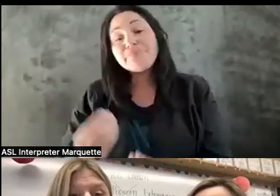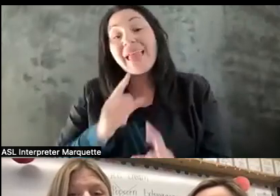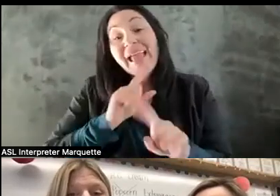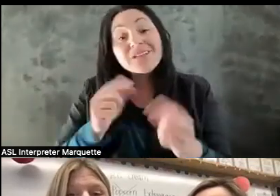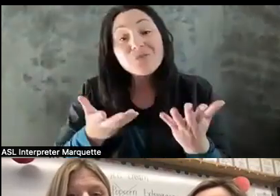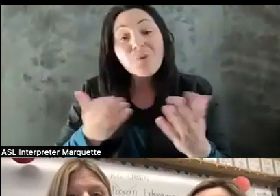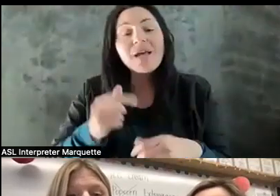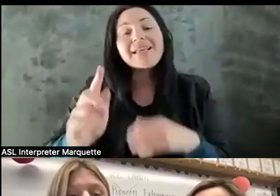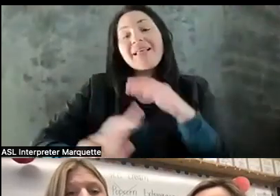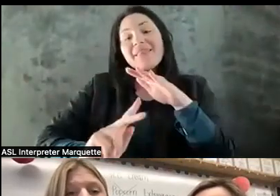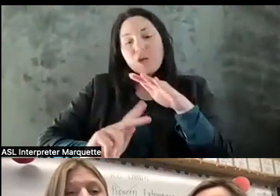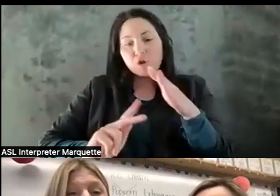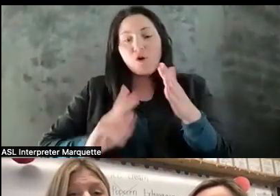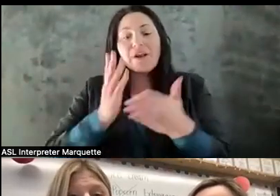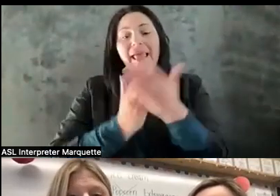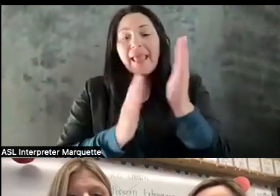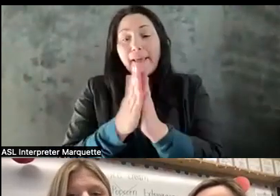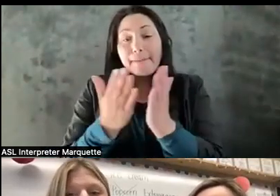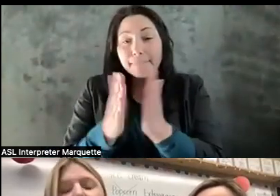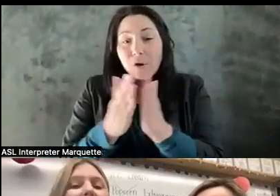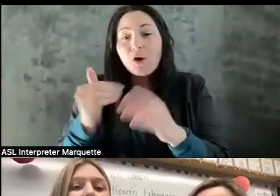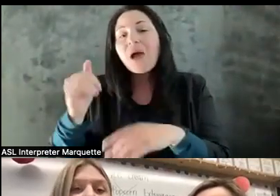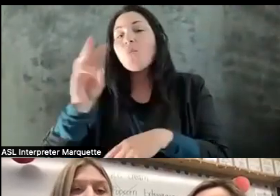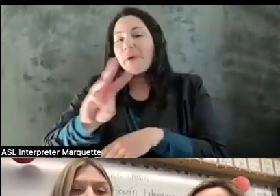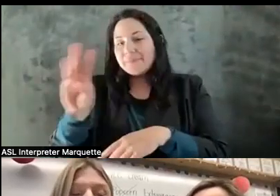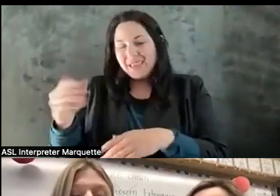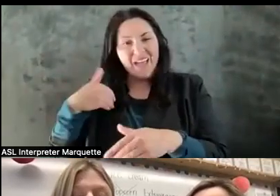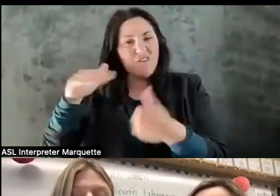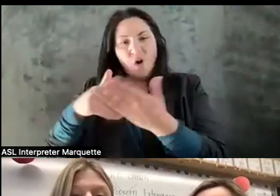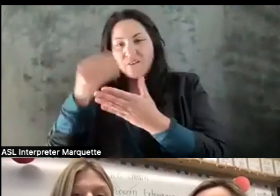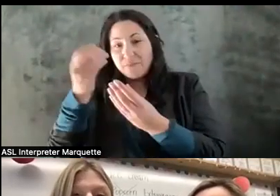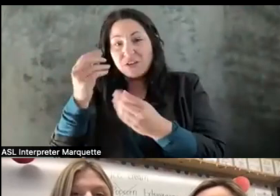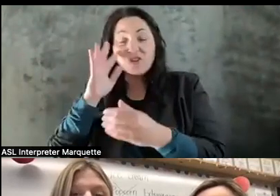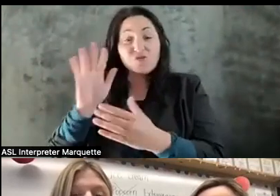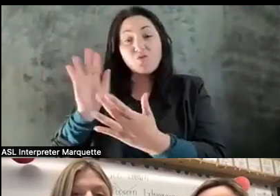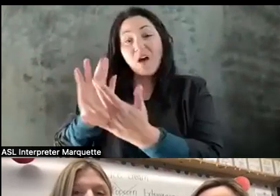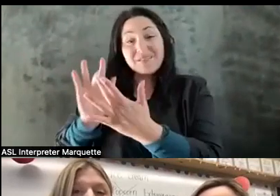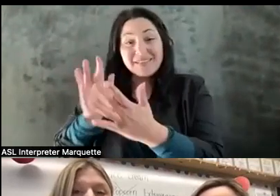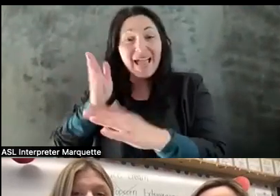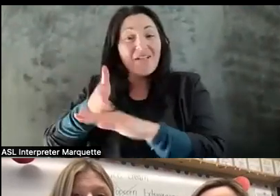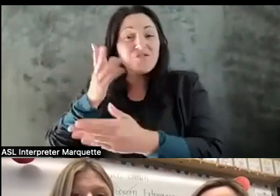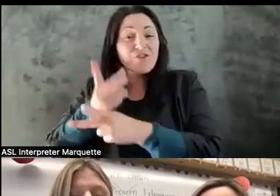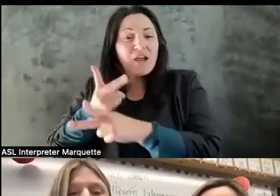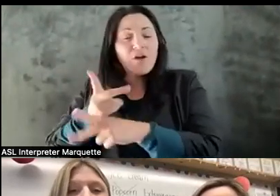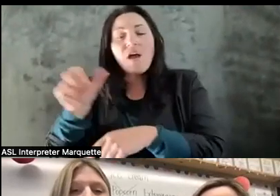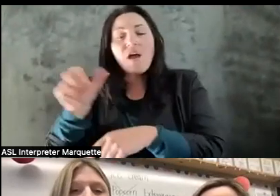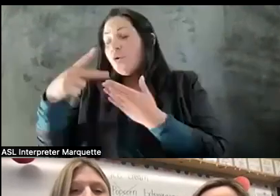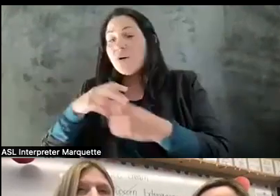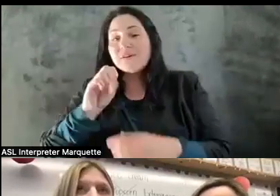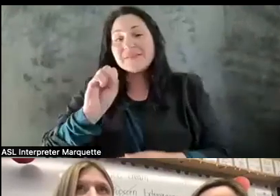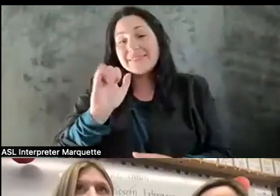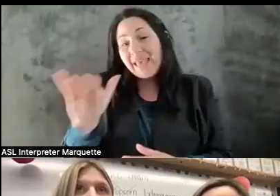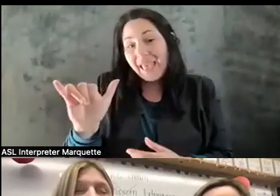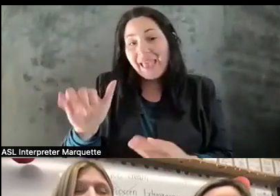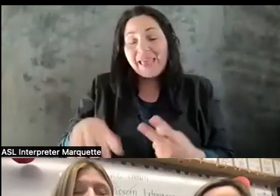the kindergarten handbook. It's also on our website. And if you just contact them directly, there's a program called SAY. There's a program